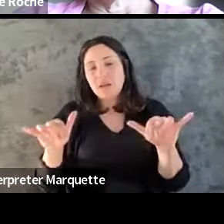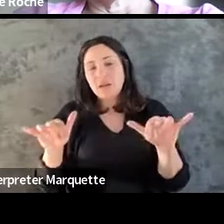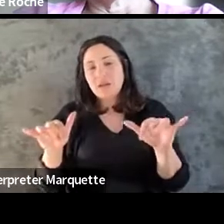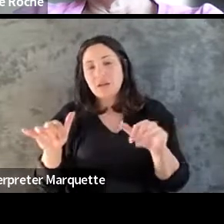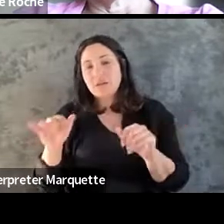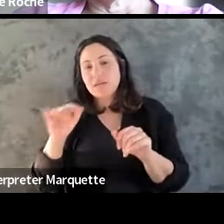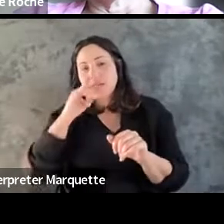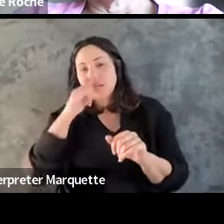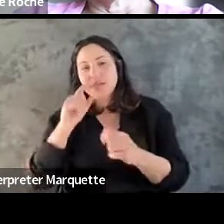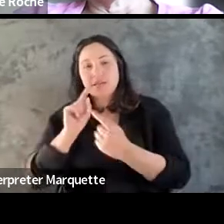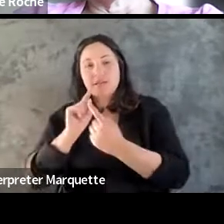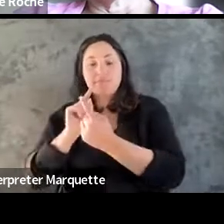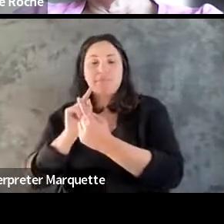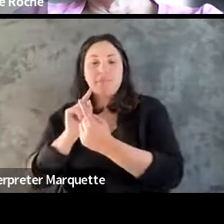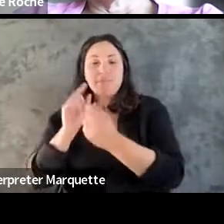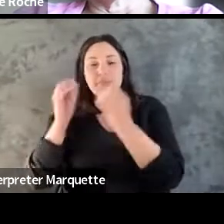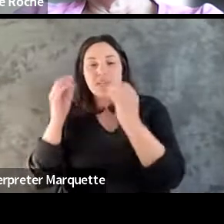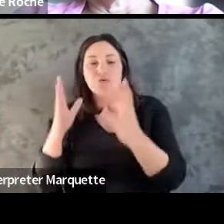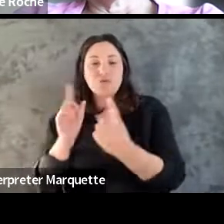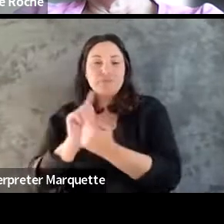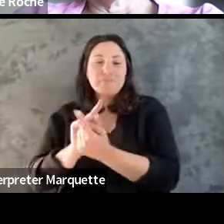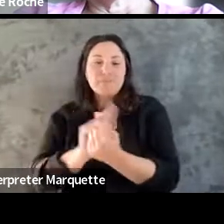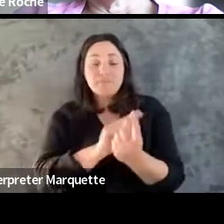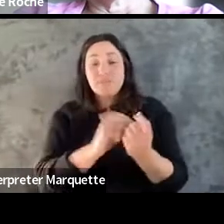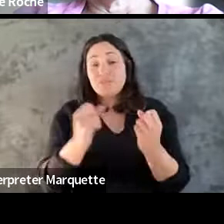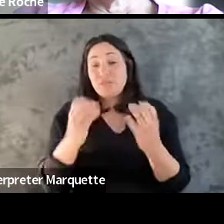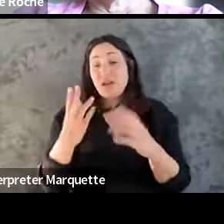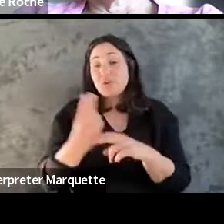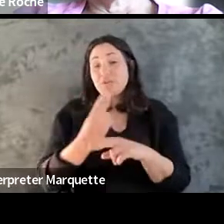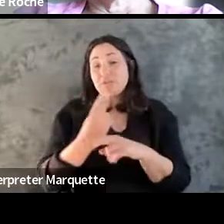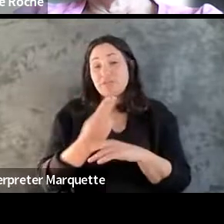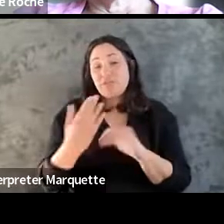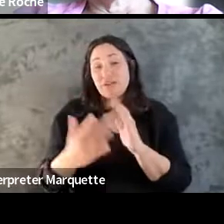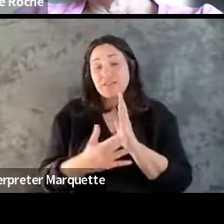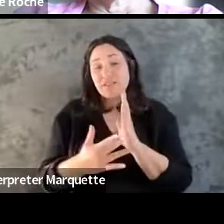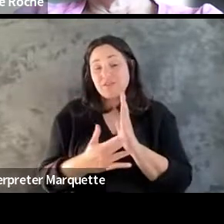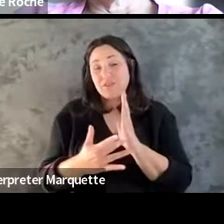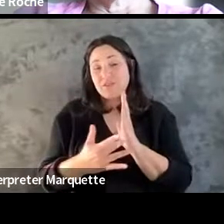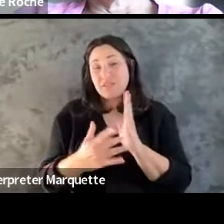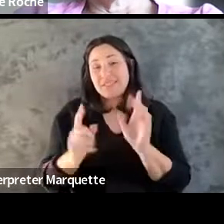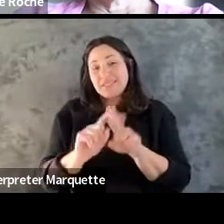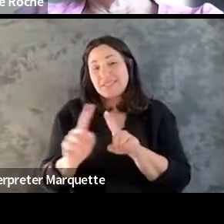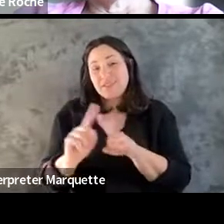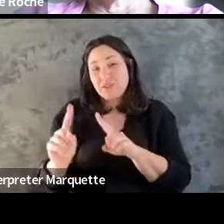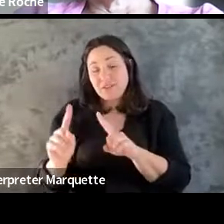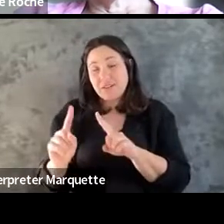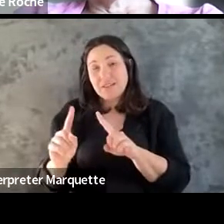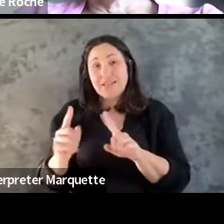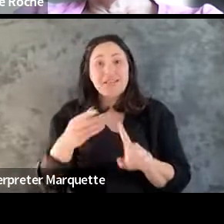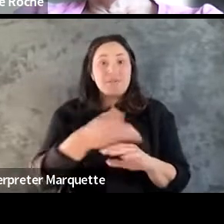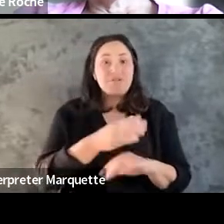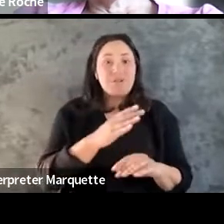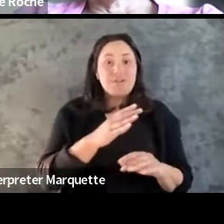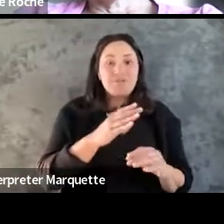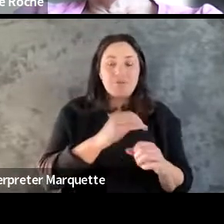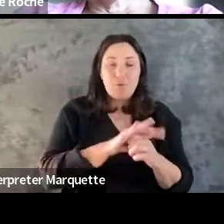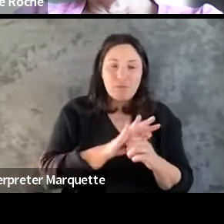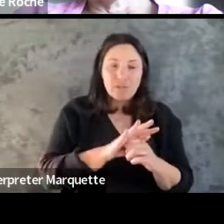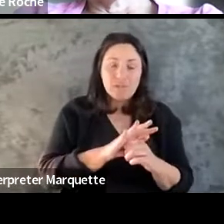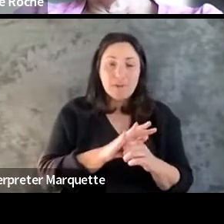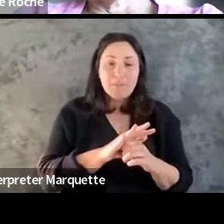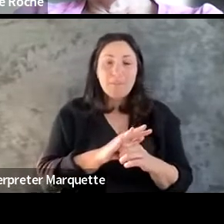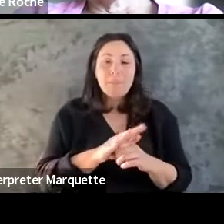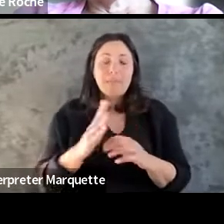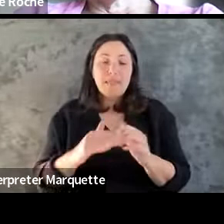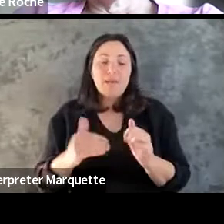individual instruction. So there's a lot of uses for technology that are very different, especially after COVID, than we